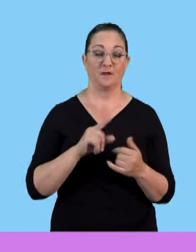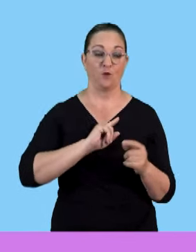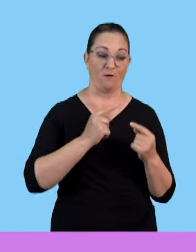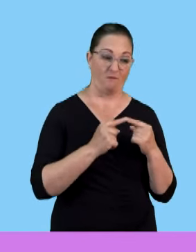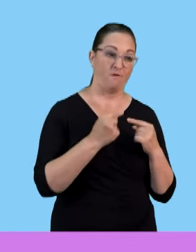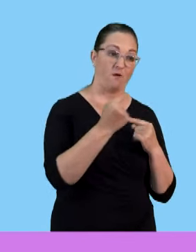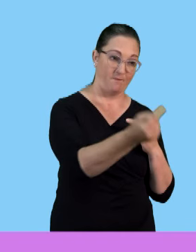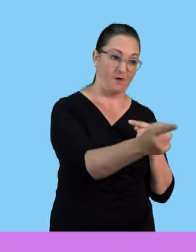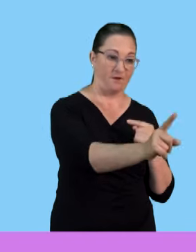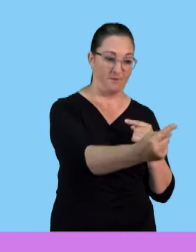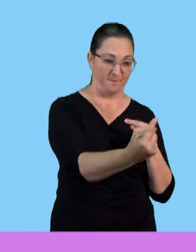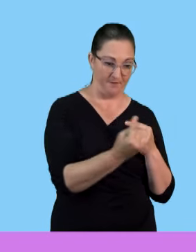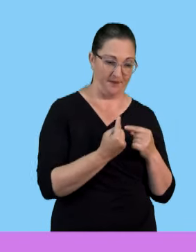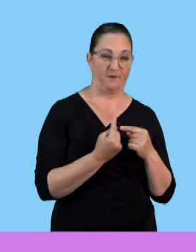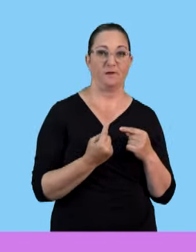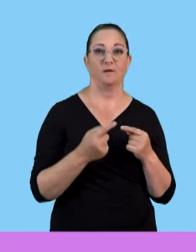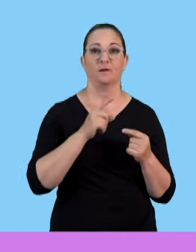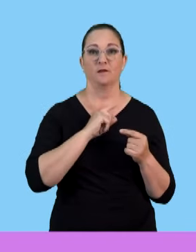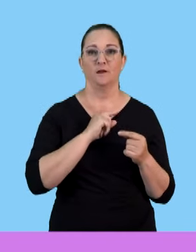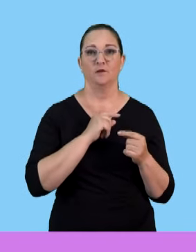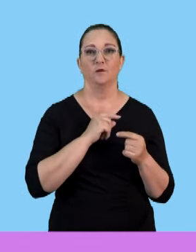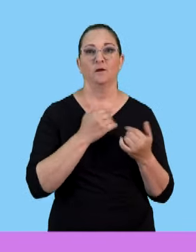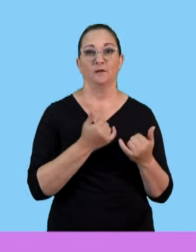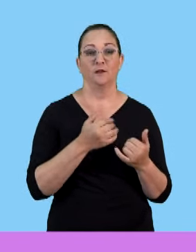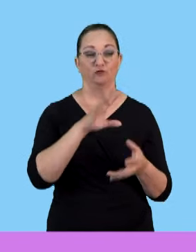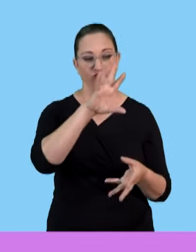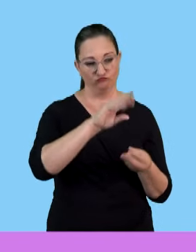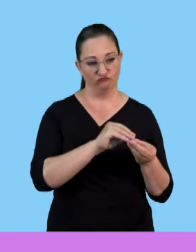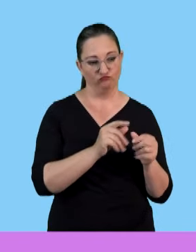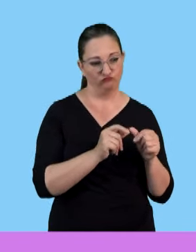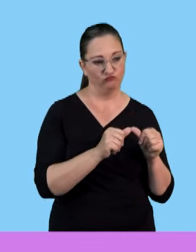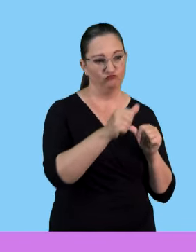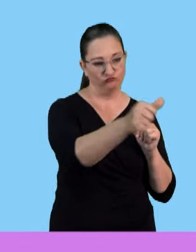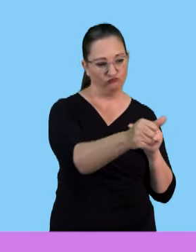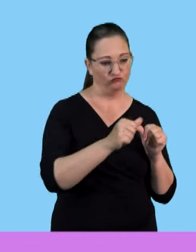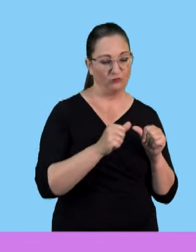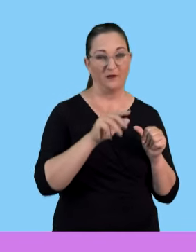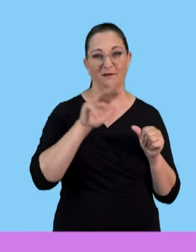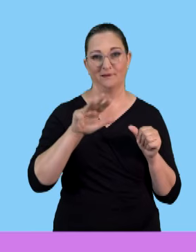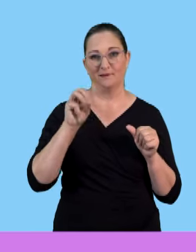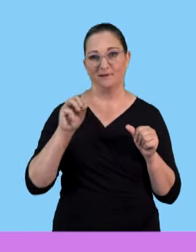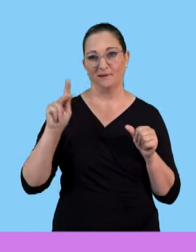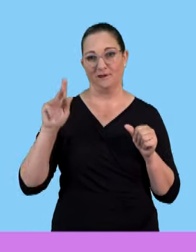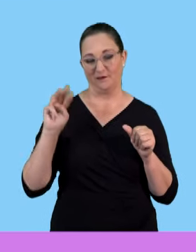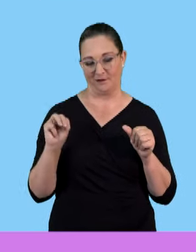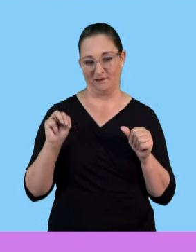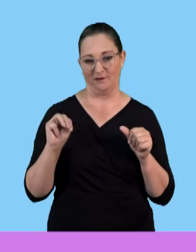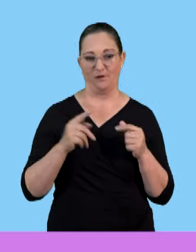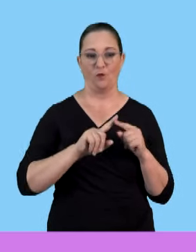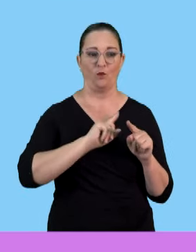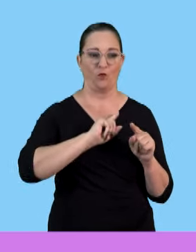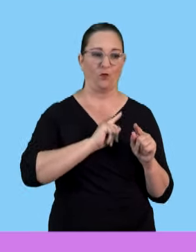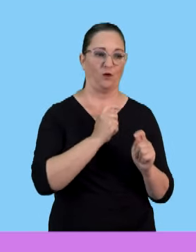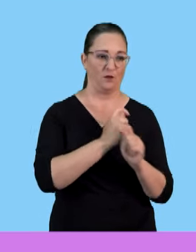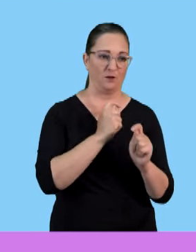2, because it's to and from. So we are going to have a total distance of 90 kilometers